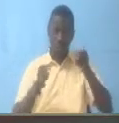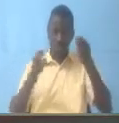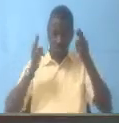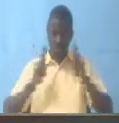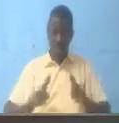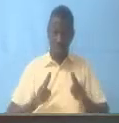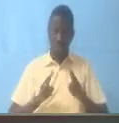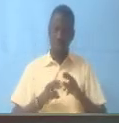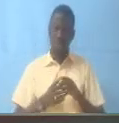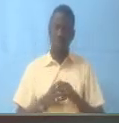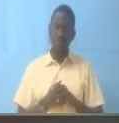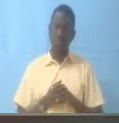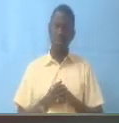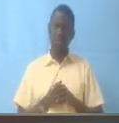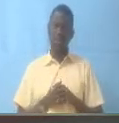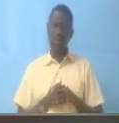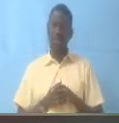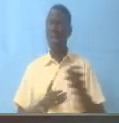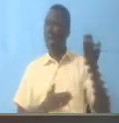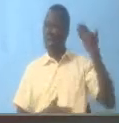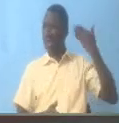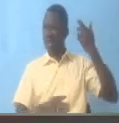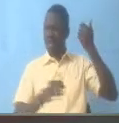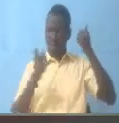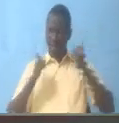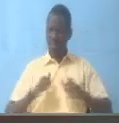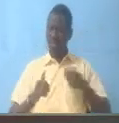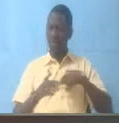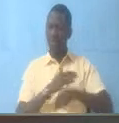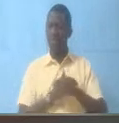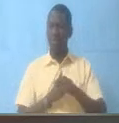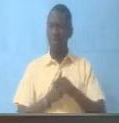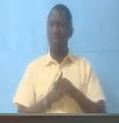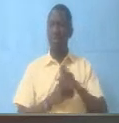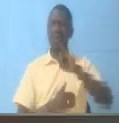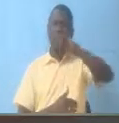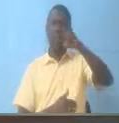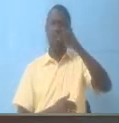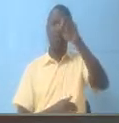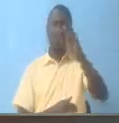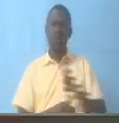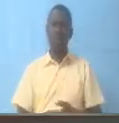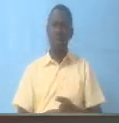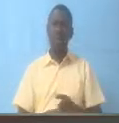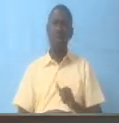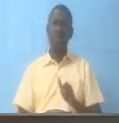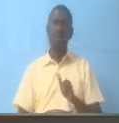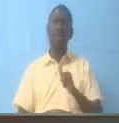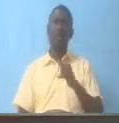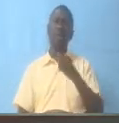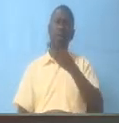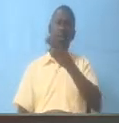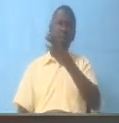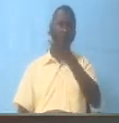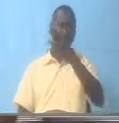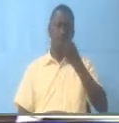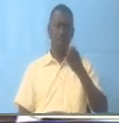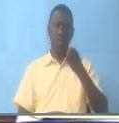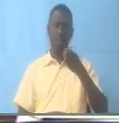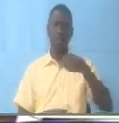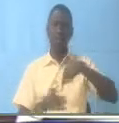I believe 30th January 2001. yaakaar naa ci fanweeri fan ci weeri January atum 2001.